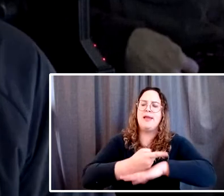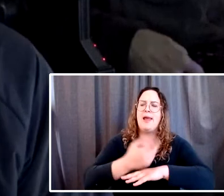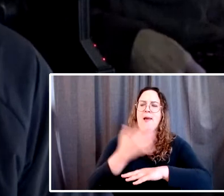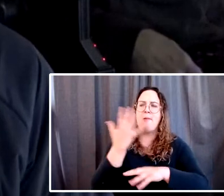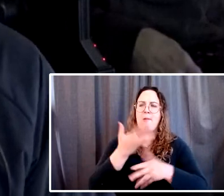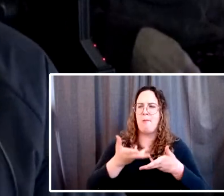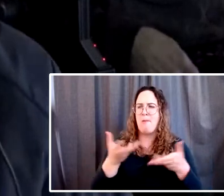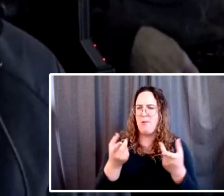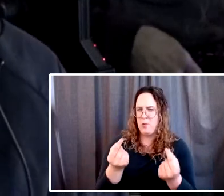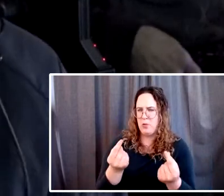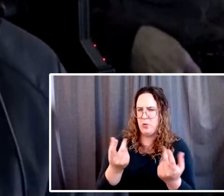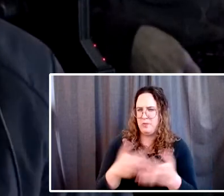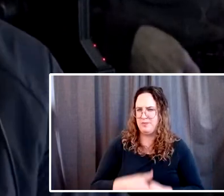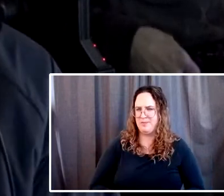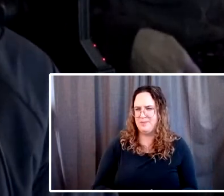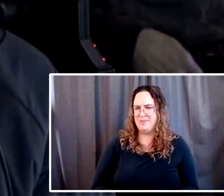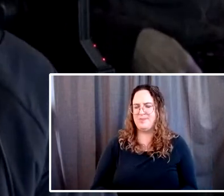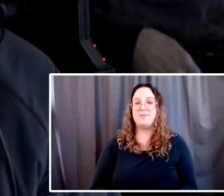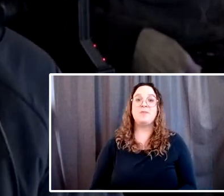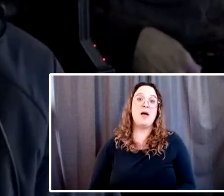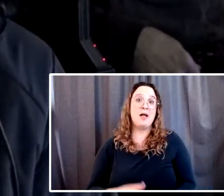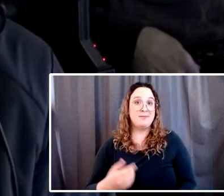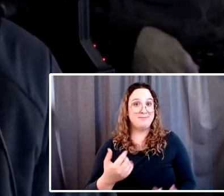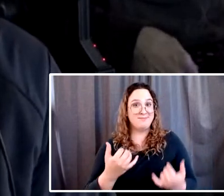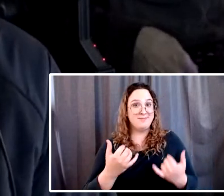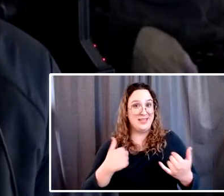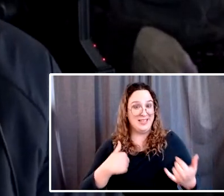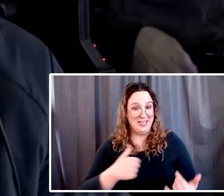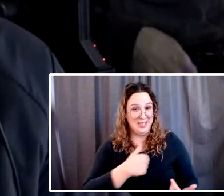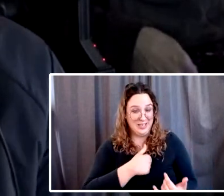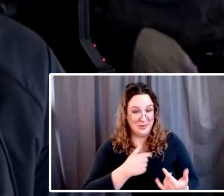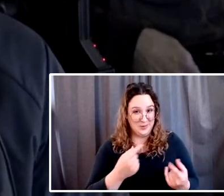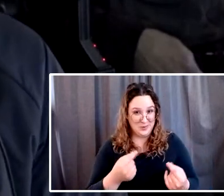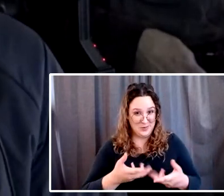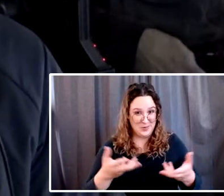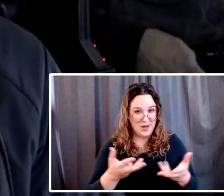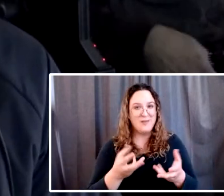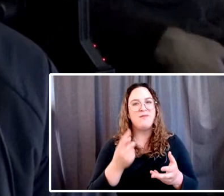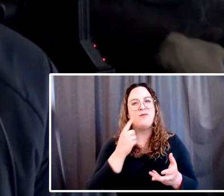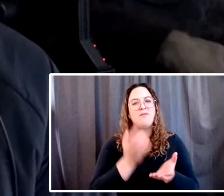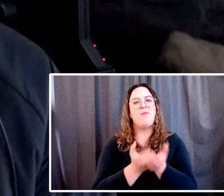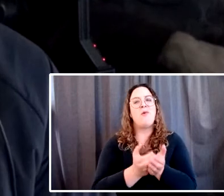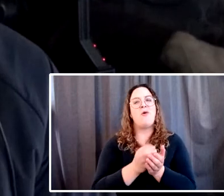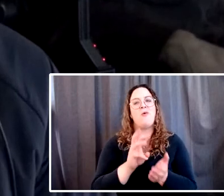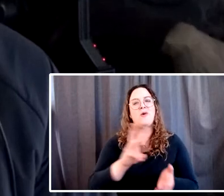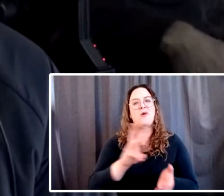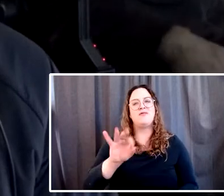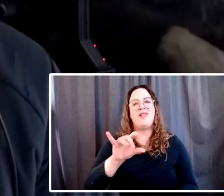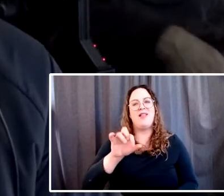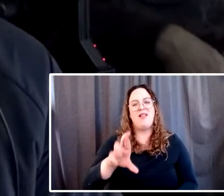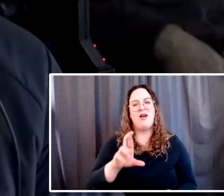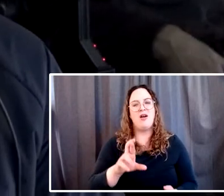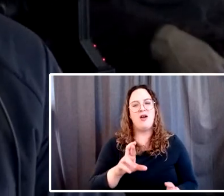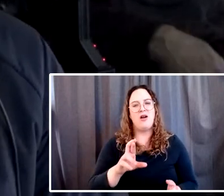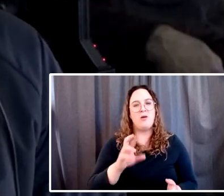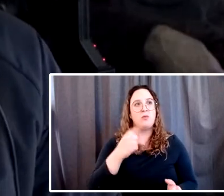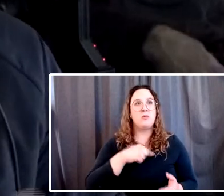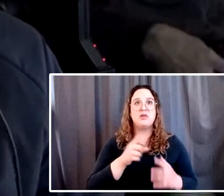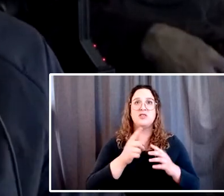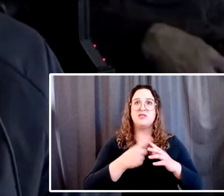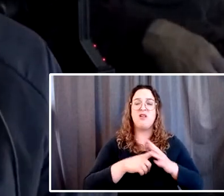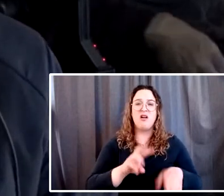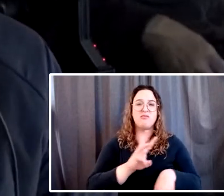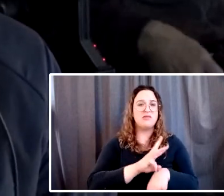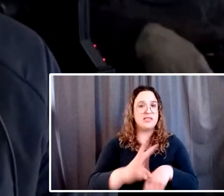Well, I can tell you what we do here on the Western Flyer. Our morning starts about 6 in the morning when we